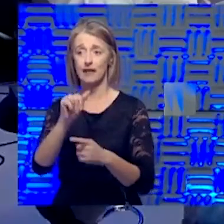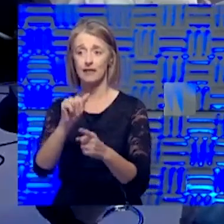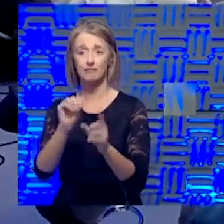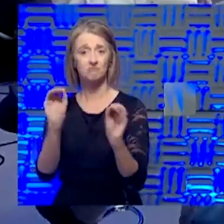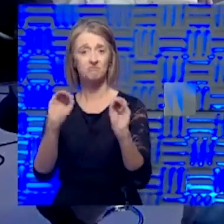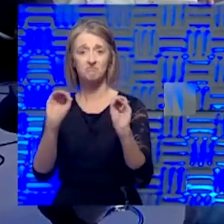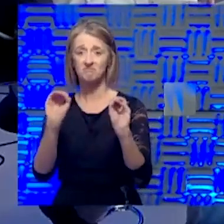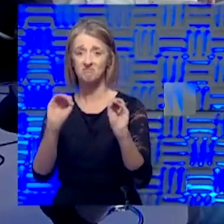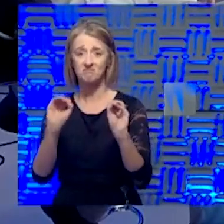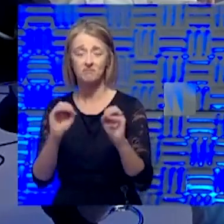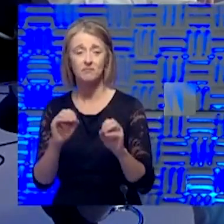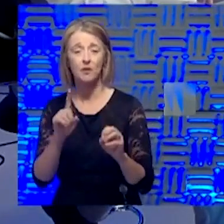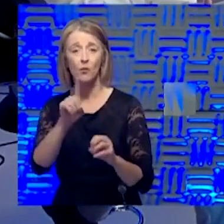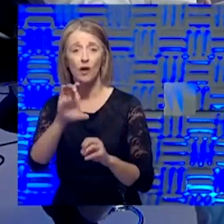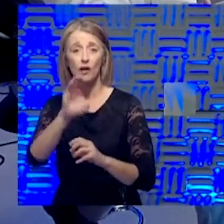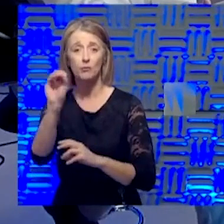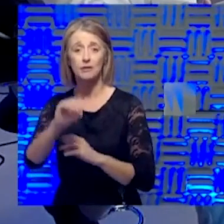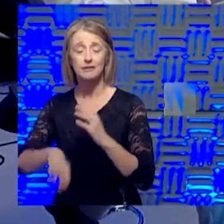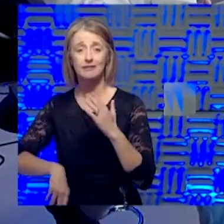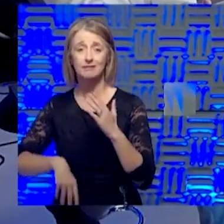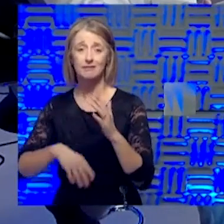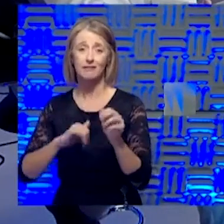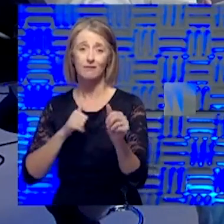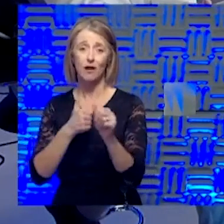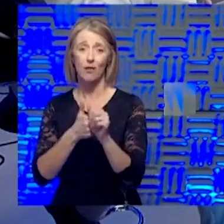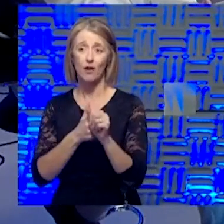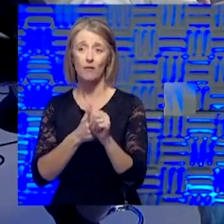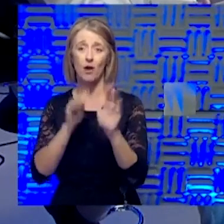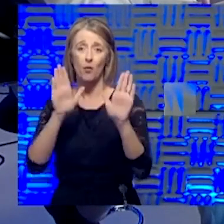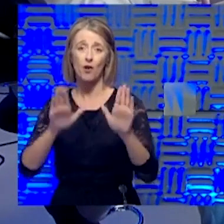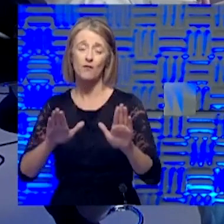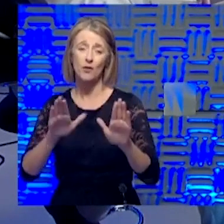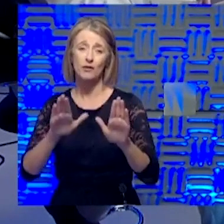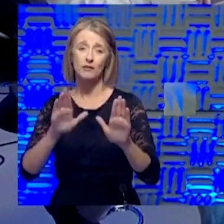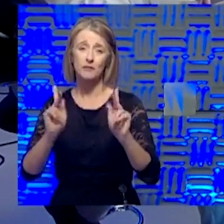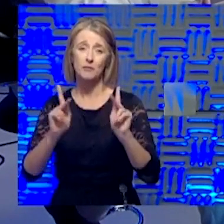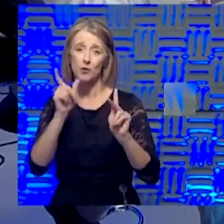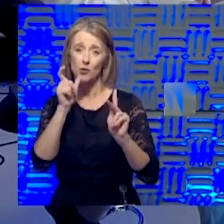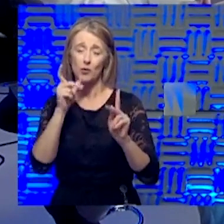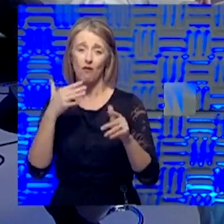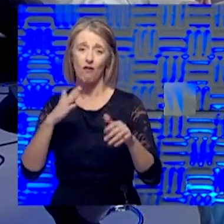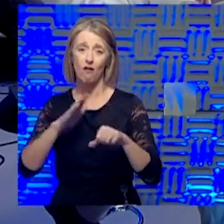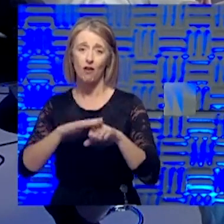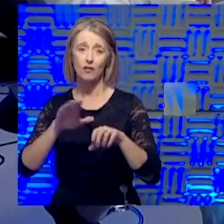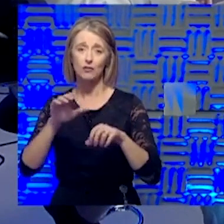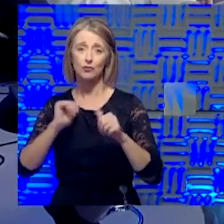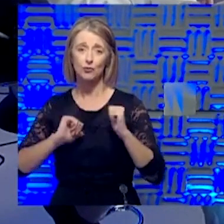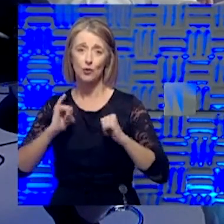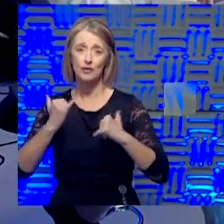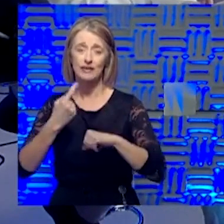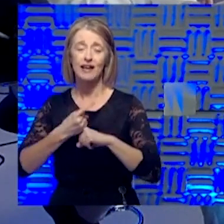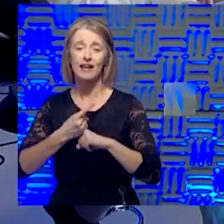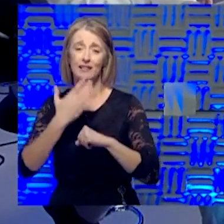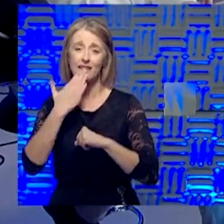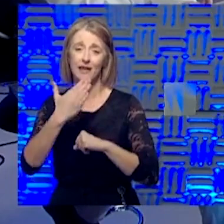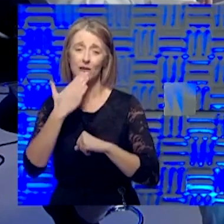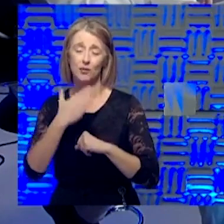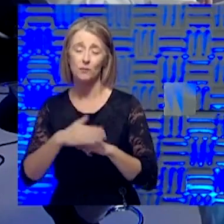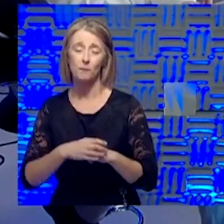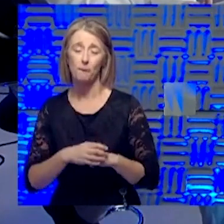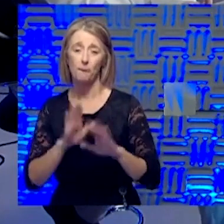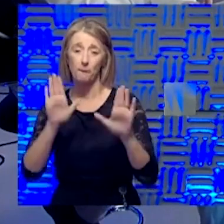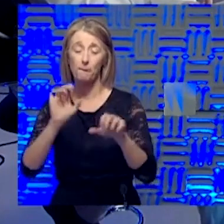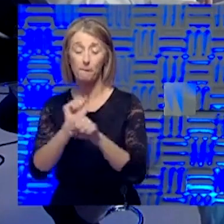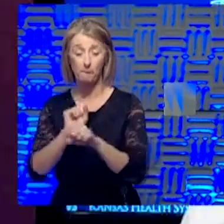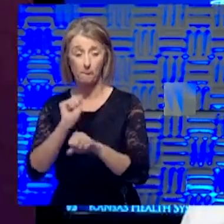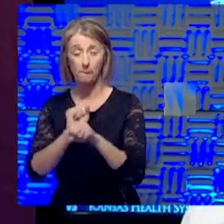Nope. I just want to 100% echo the thoughts of our wonderful guests today. Absolutely. Yeah, it has been really impressive. You guys have just done a great job.